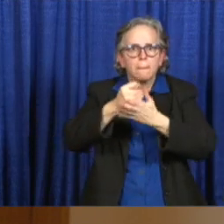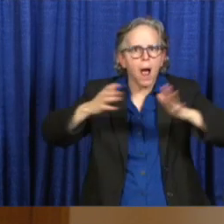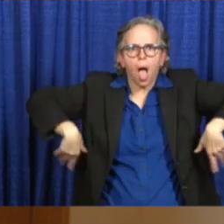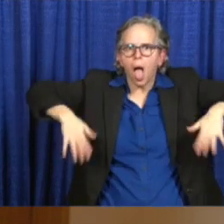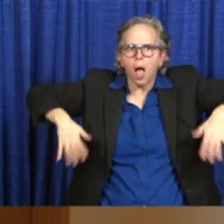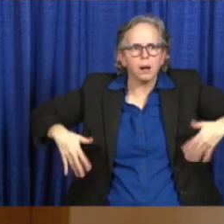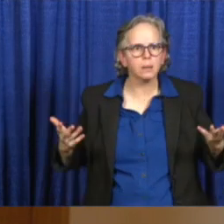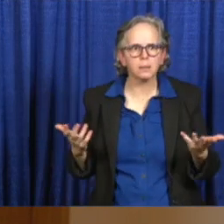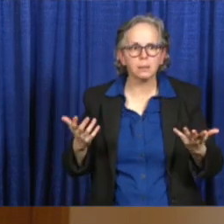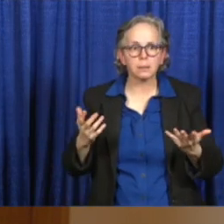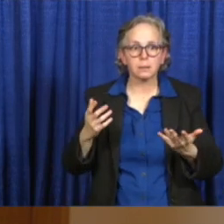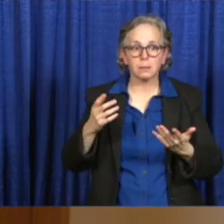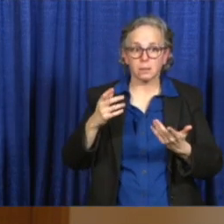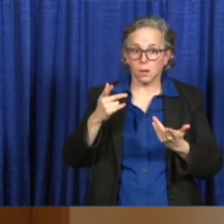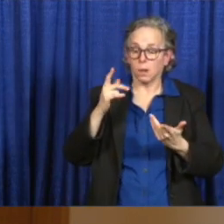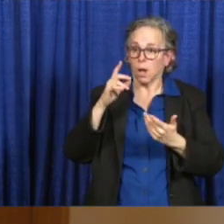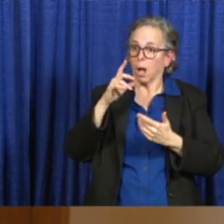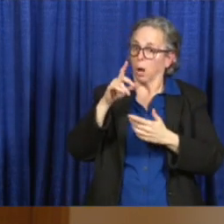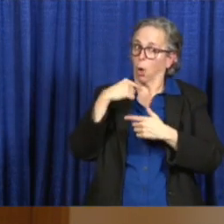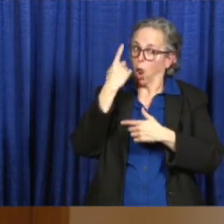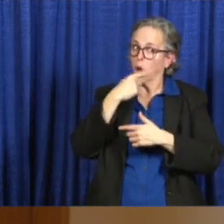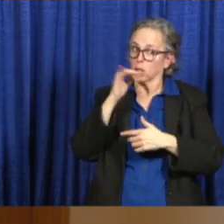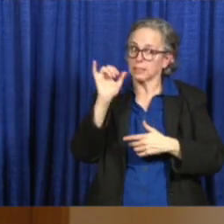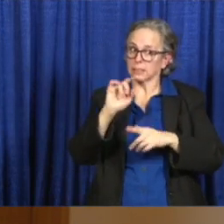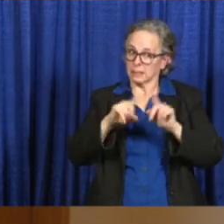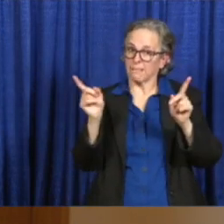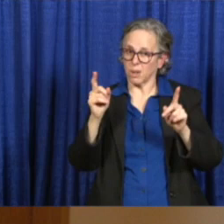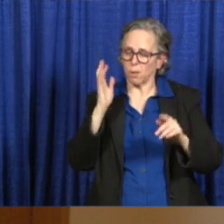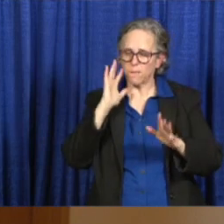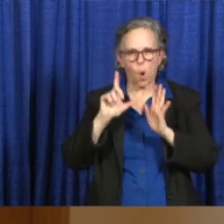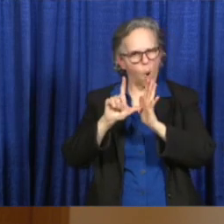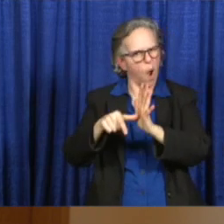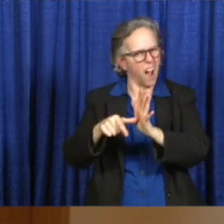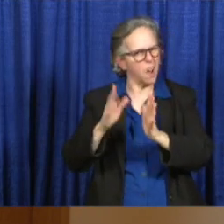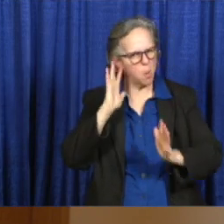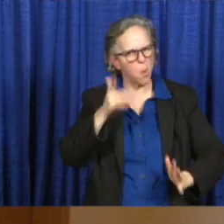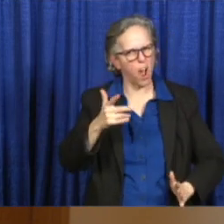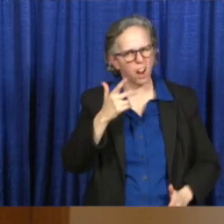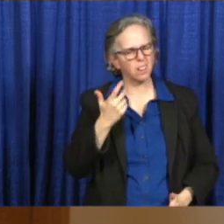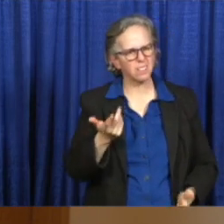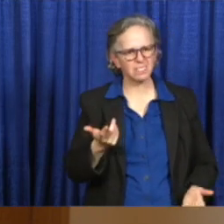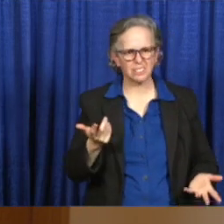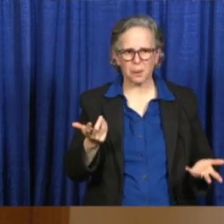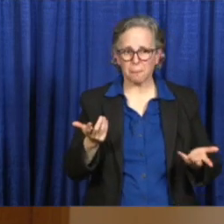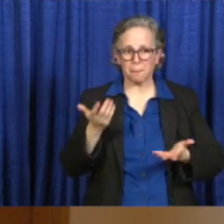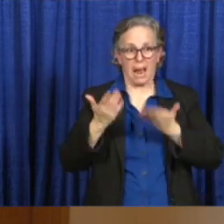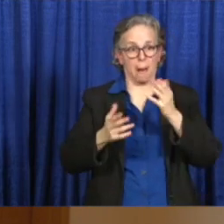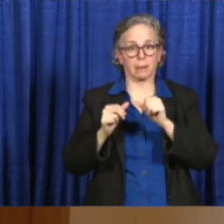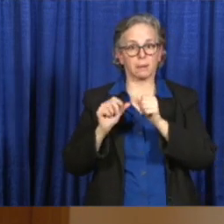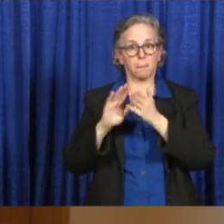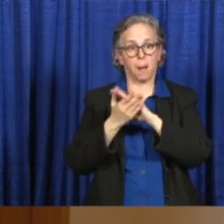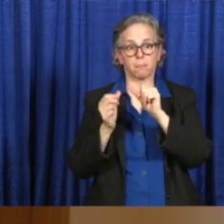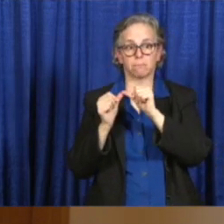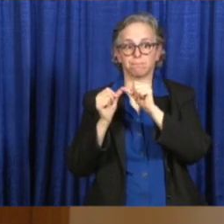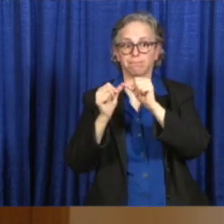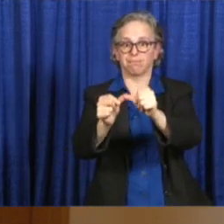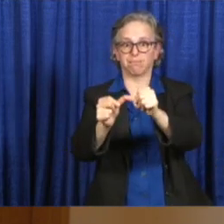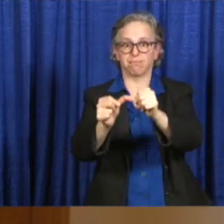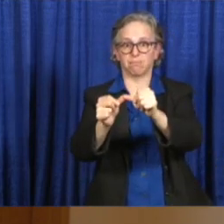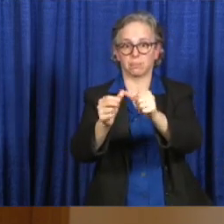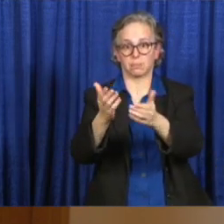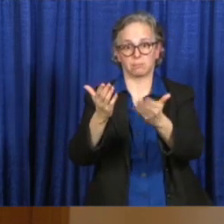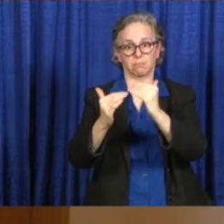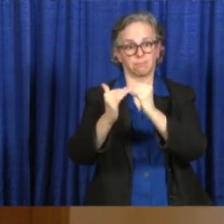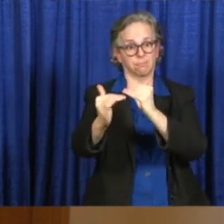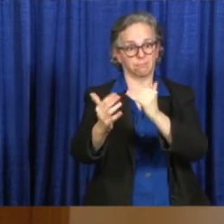will be different for quite some time to come, and maybe in some ways that are permanent, but also ways that are good.